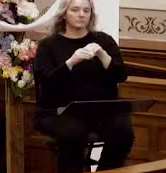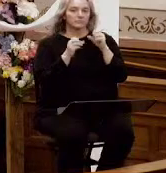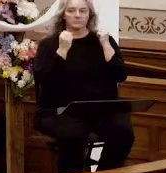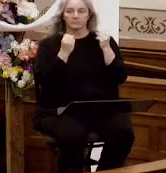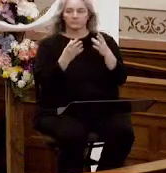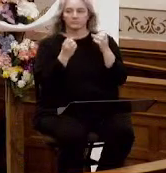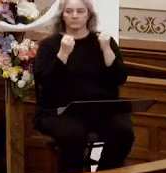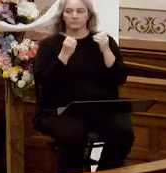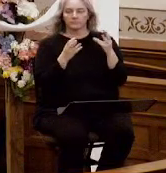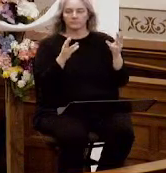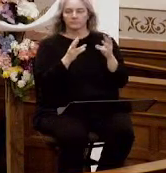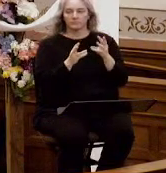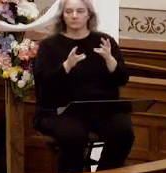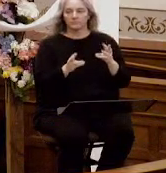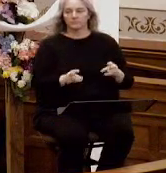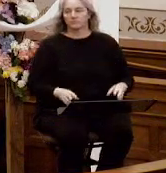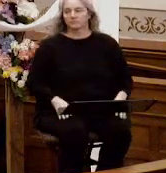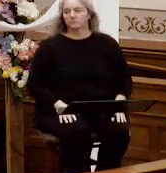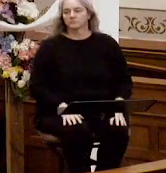ways.